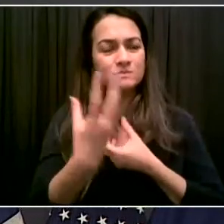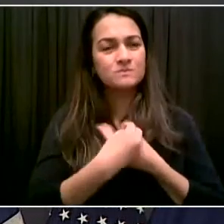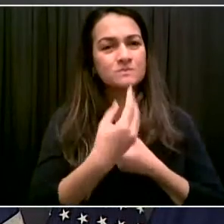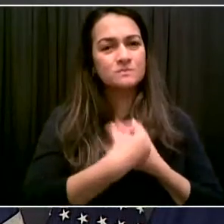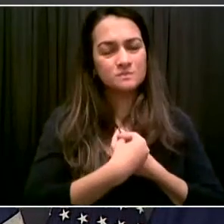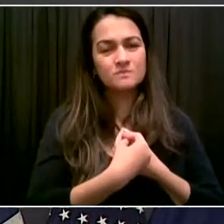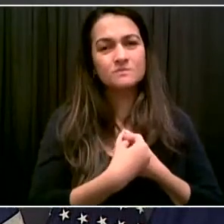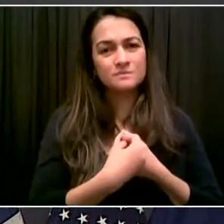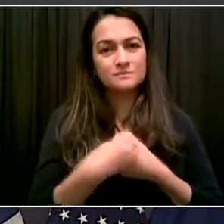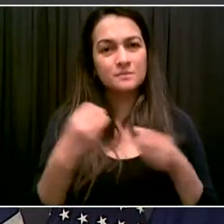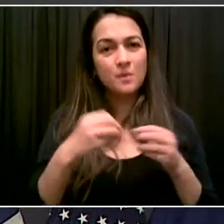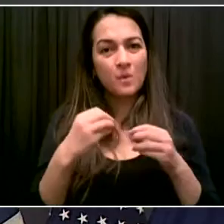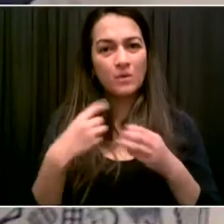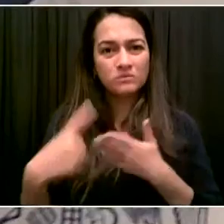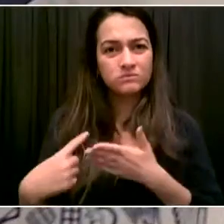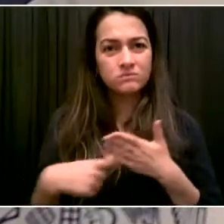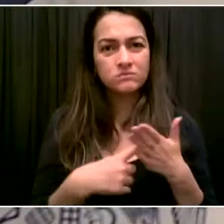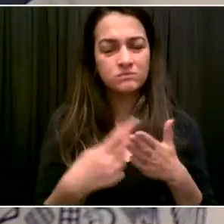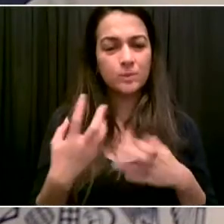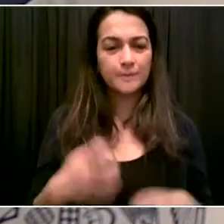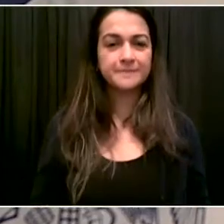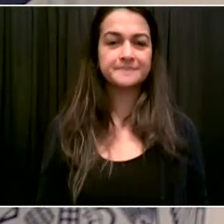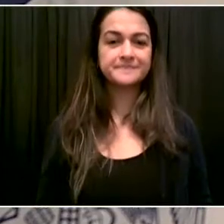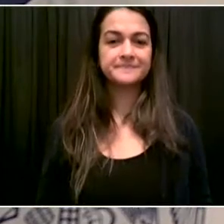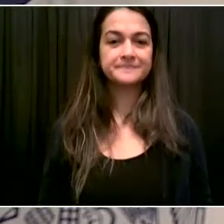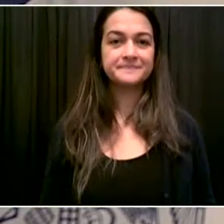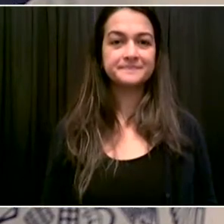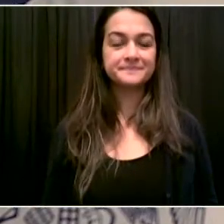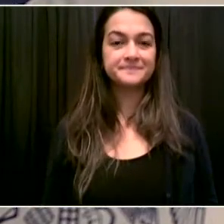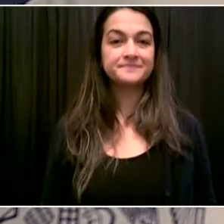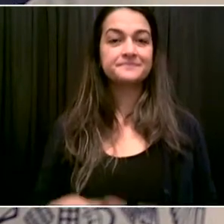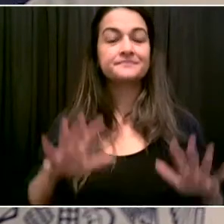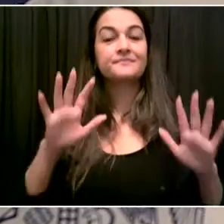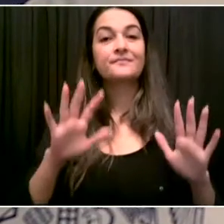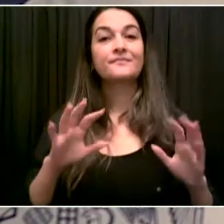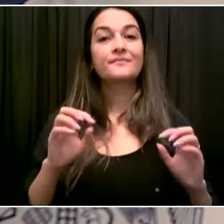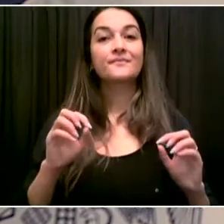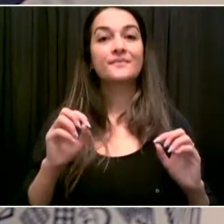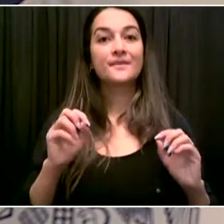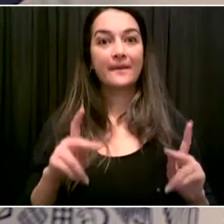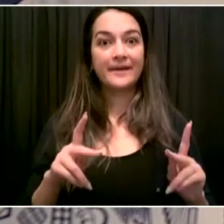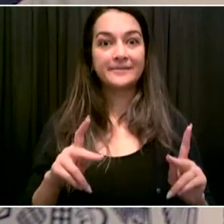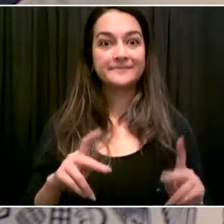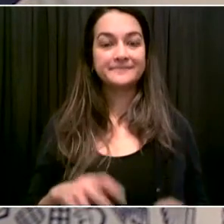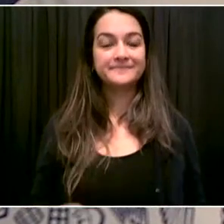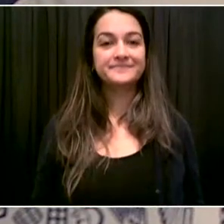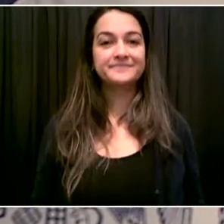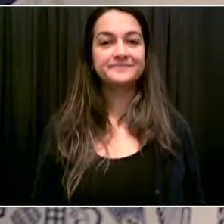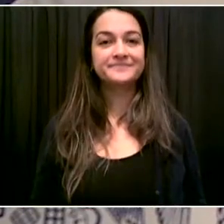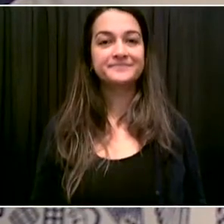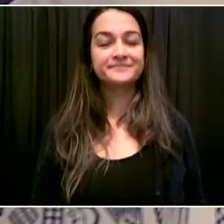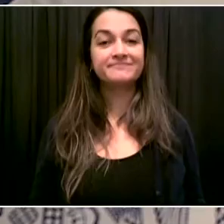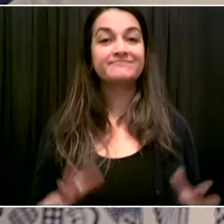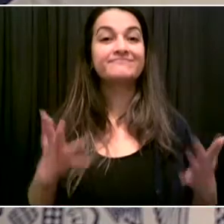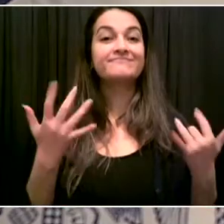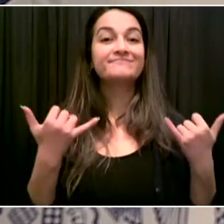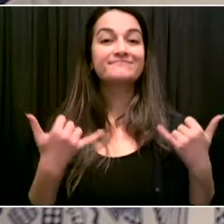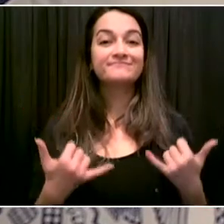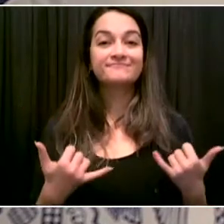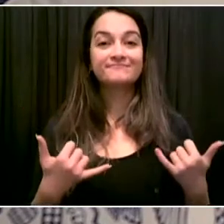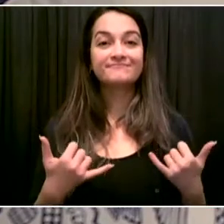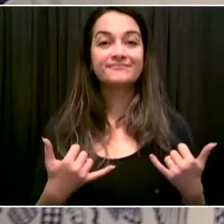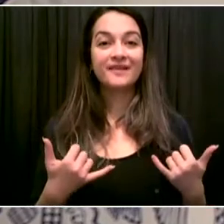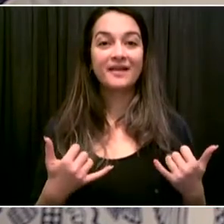look, it is a really good sign that we can talk about fixing the infrastructure of the city and moving